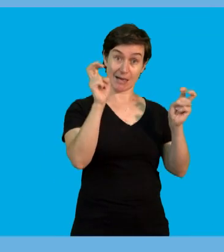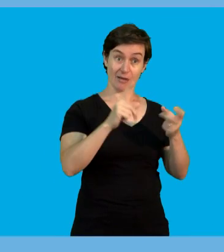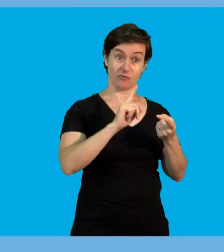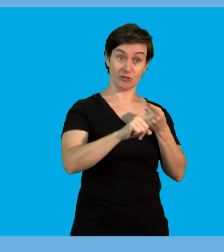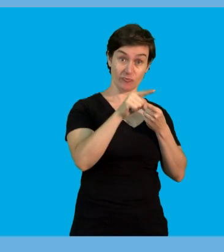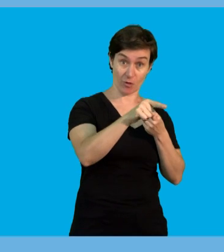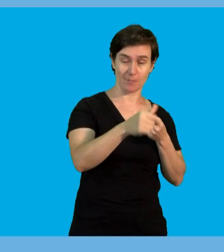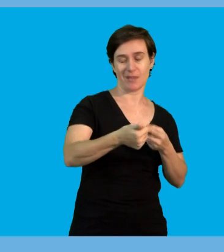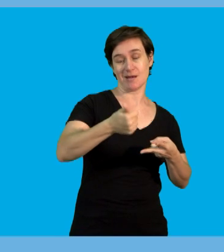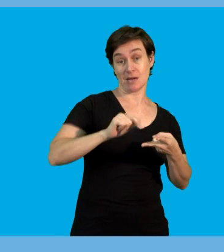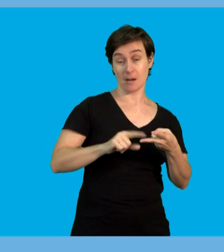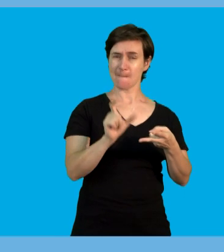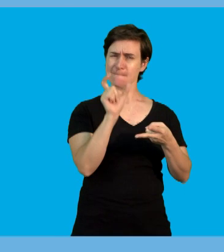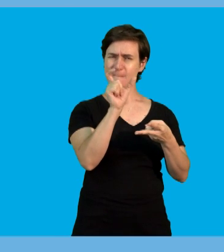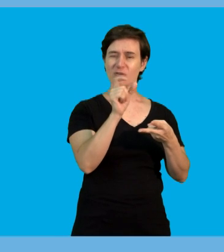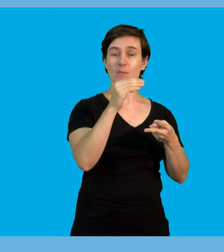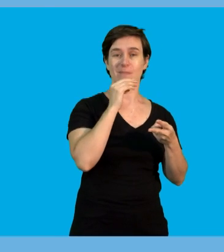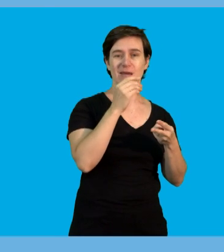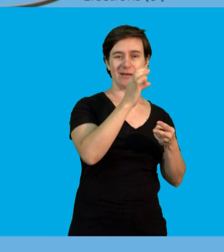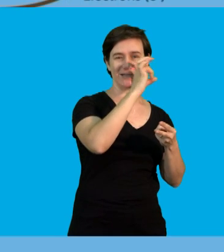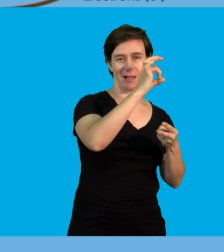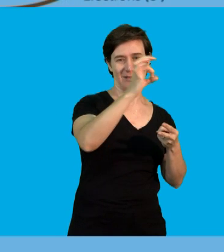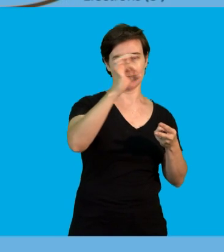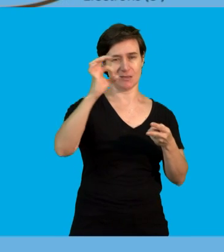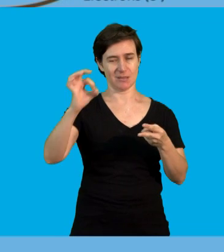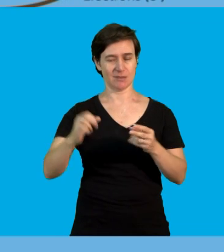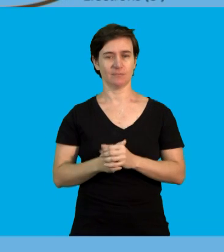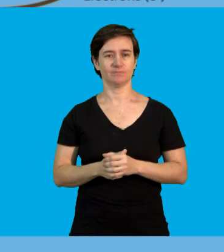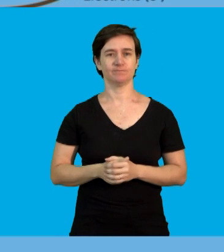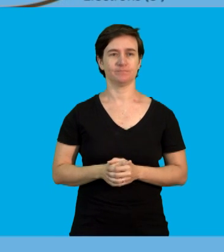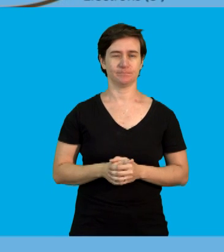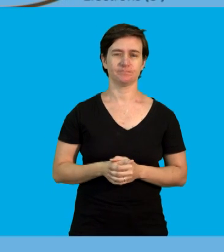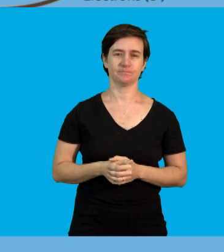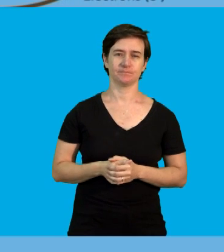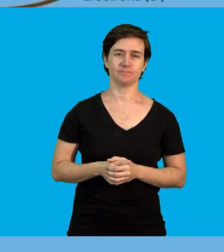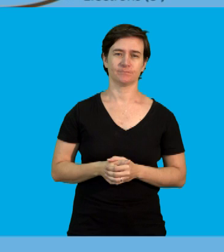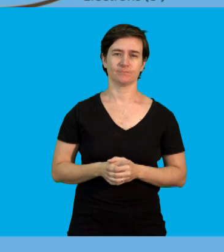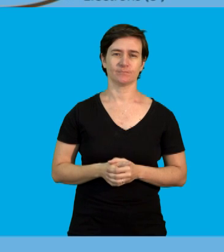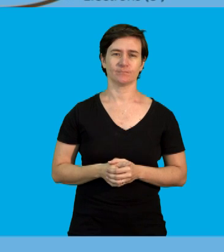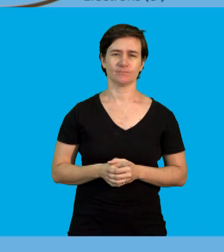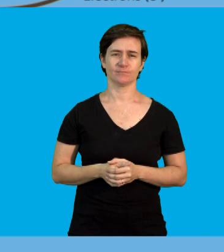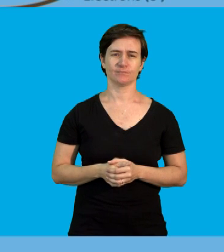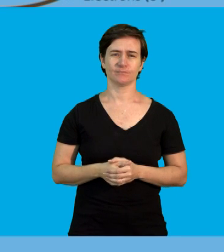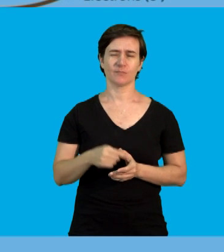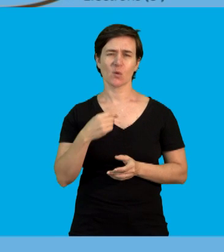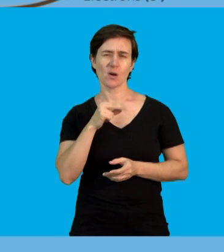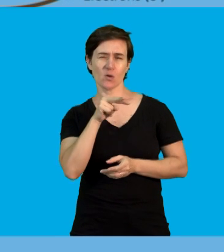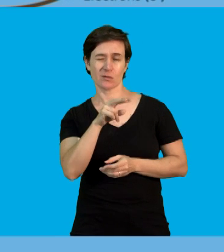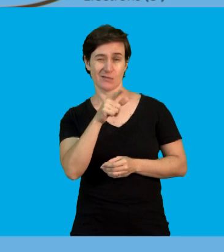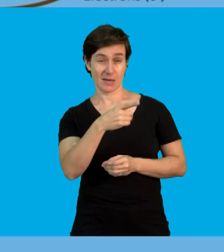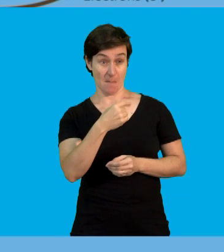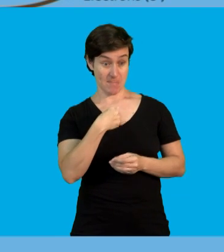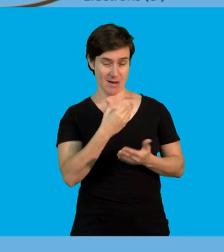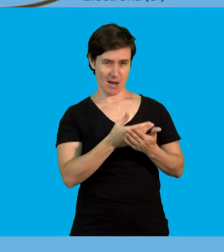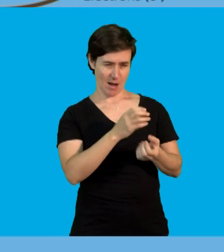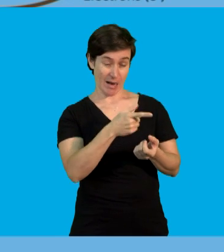at battery as a group of cells. So to begin with the subheading or with the sub-idea, where we're looking at